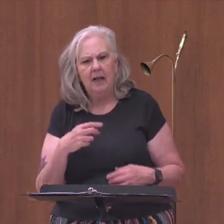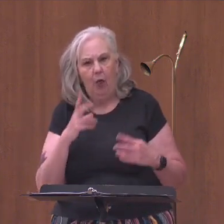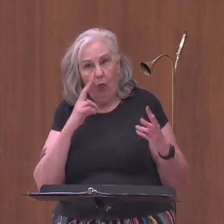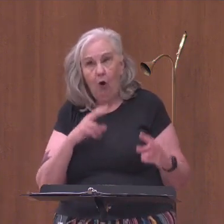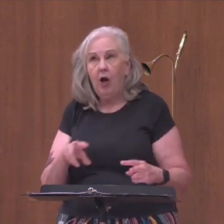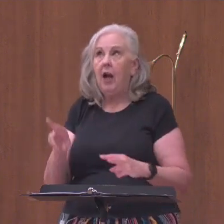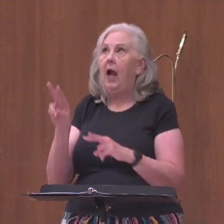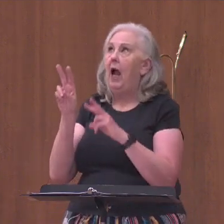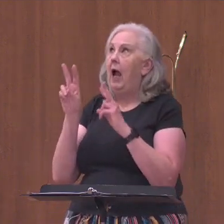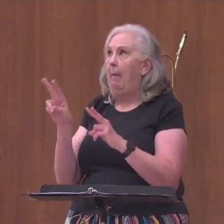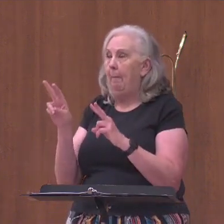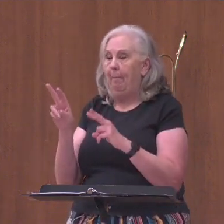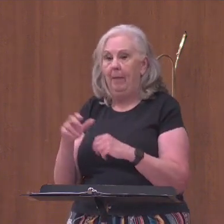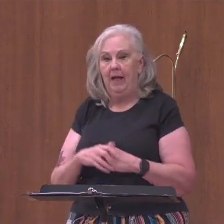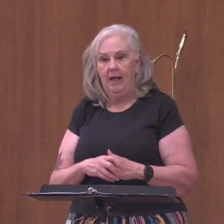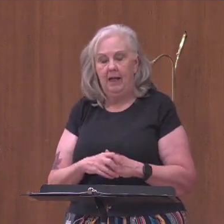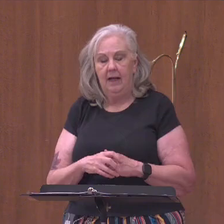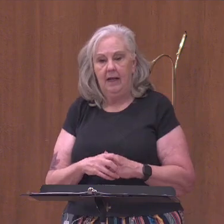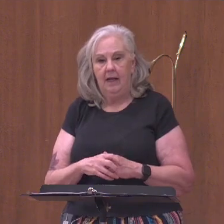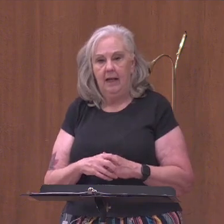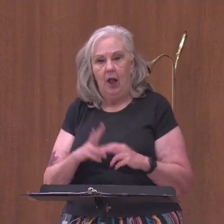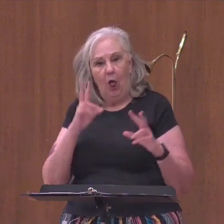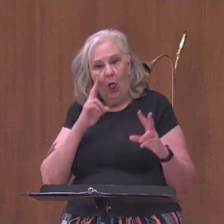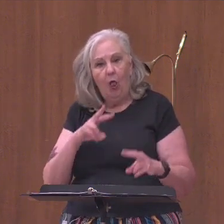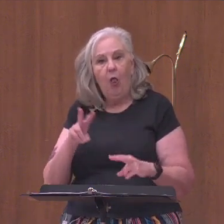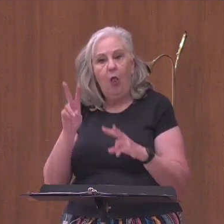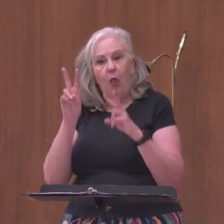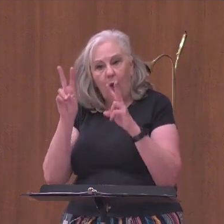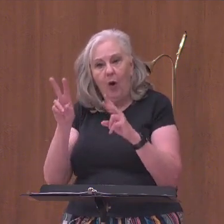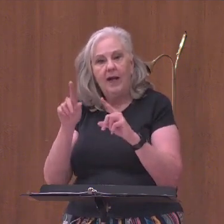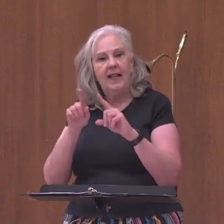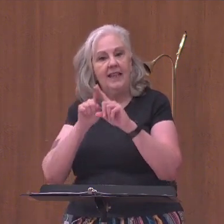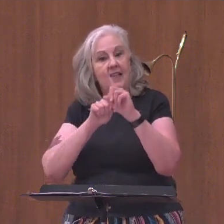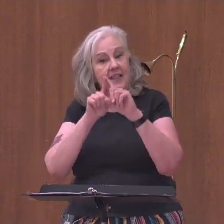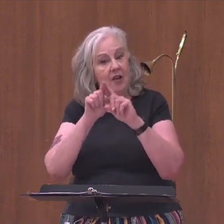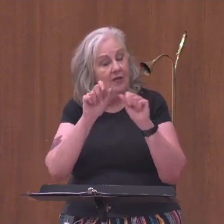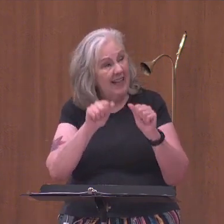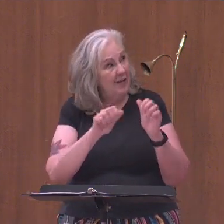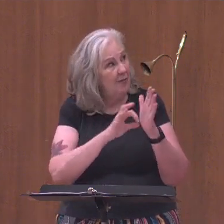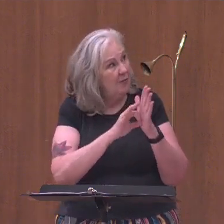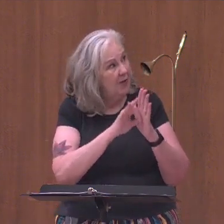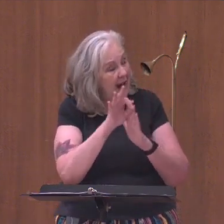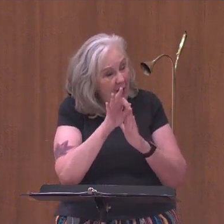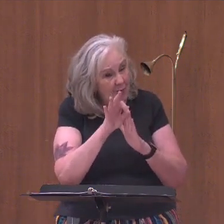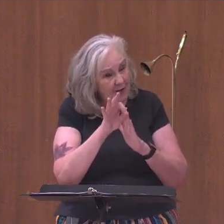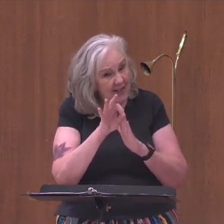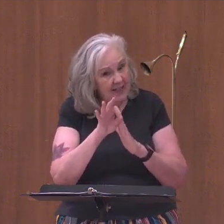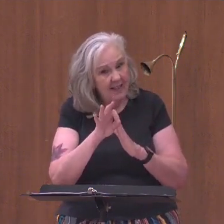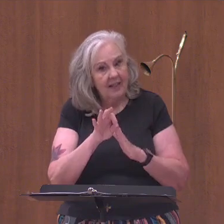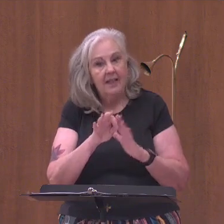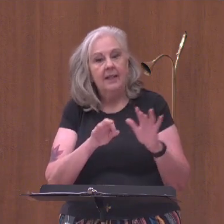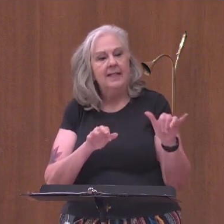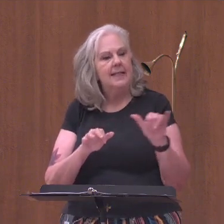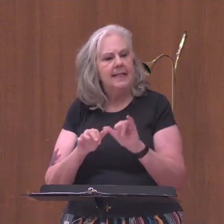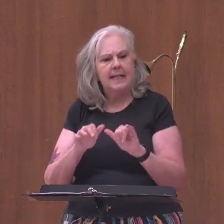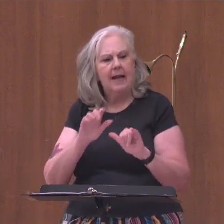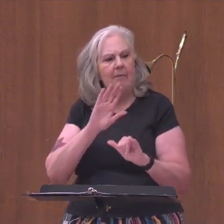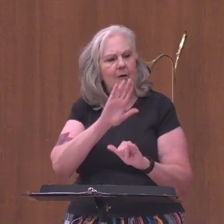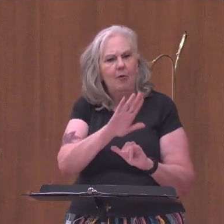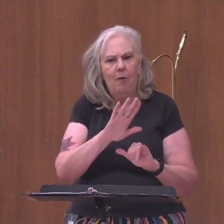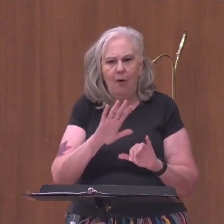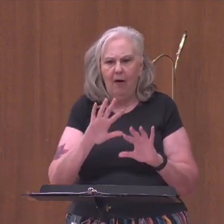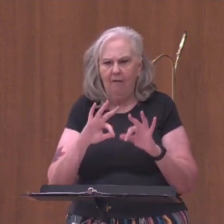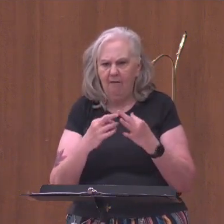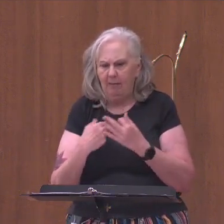up. Look at the stars. Can you count them? So shall your descendants